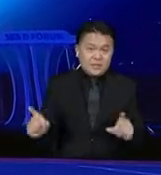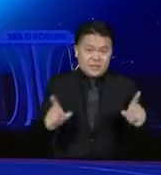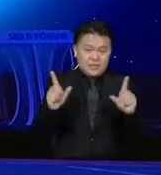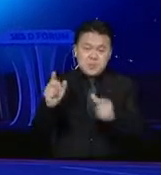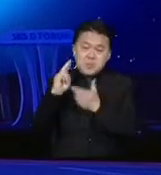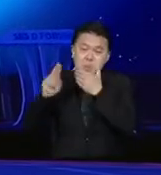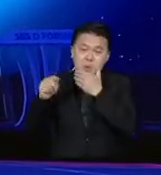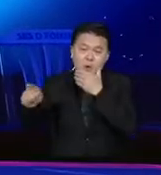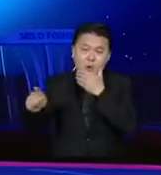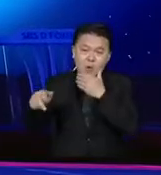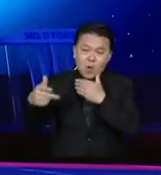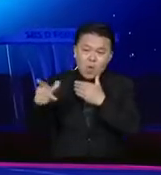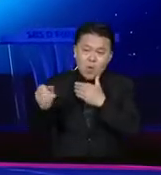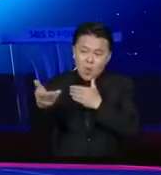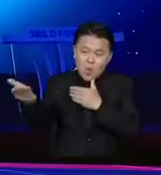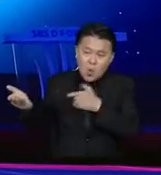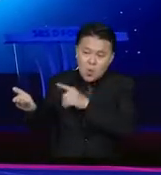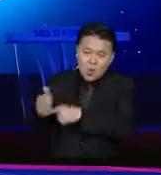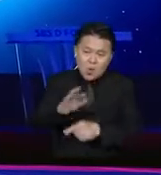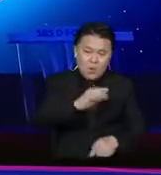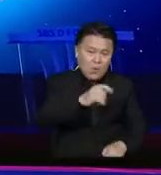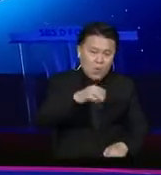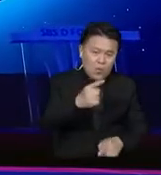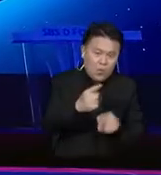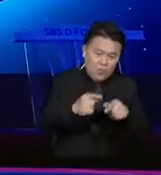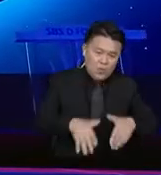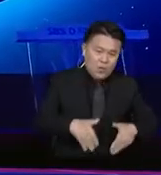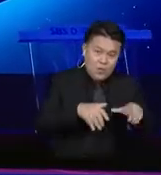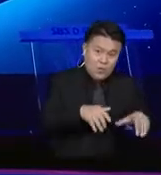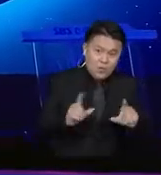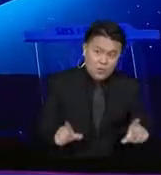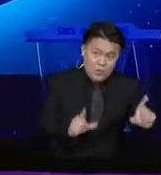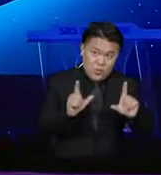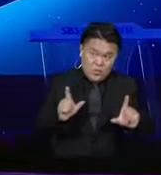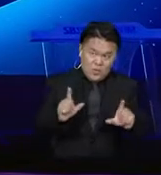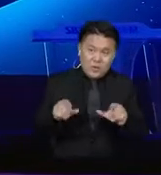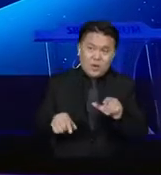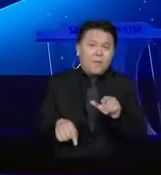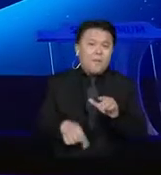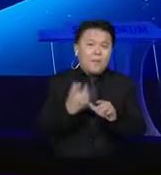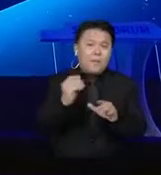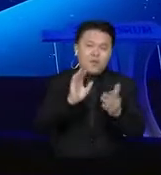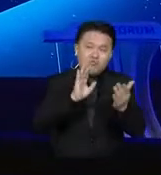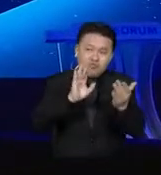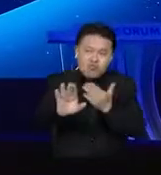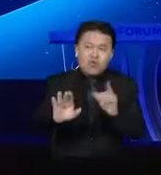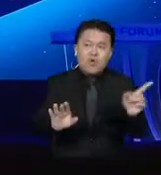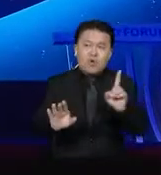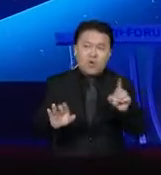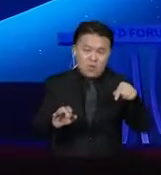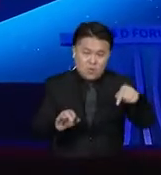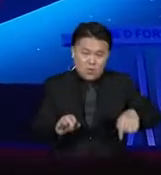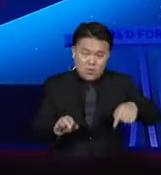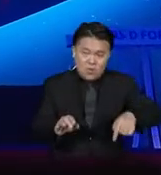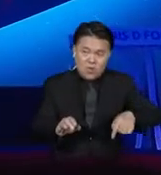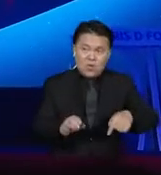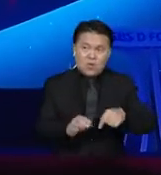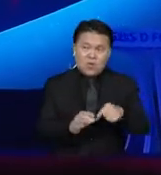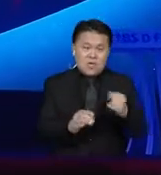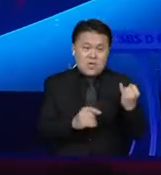bonobos on the south side. Over the past million years, bonobo females, like Samindwa, pictured